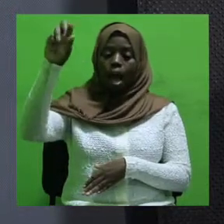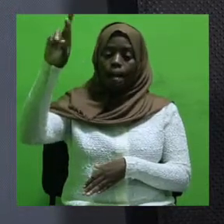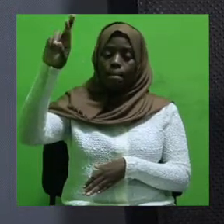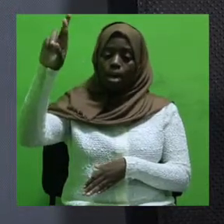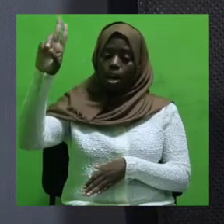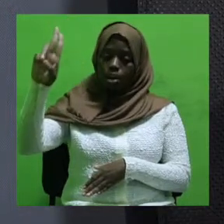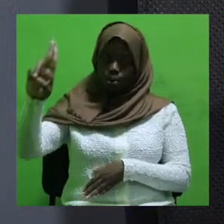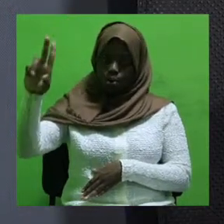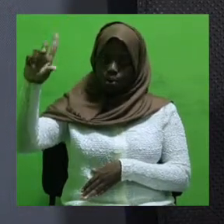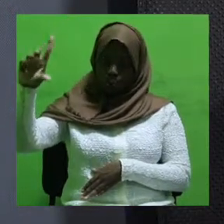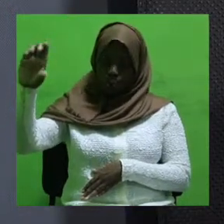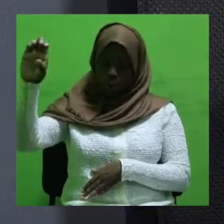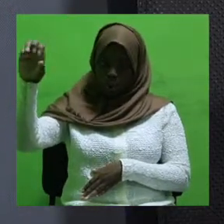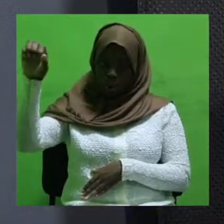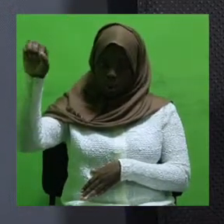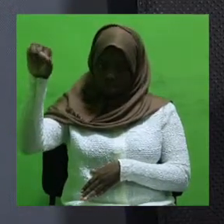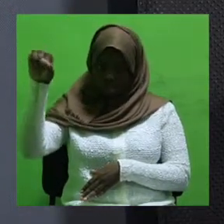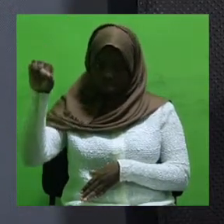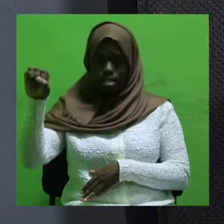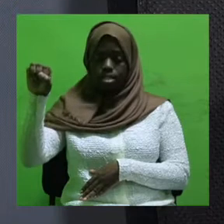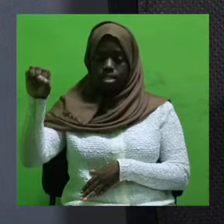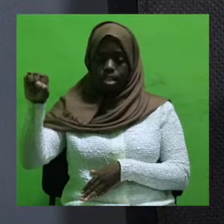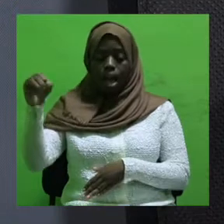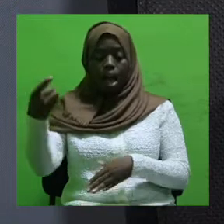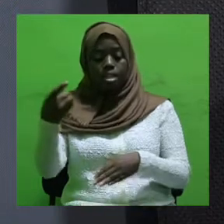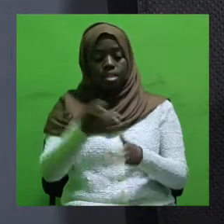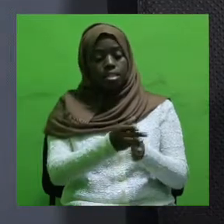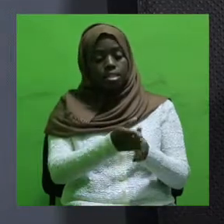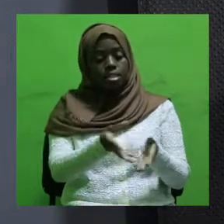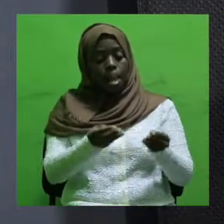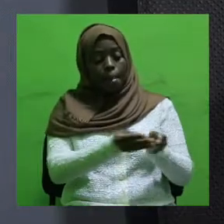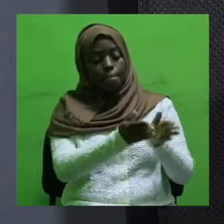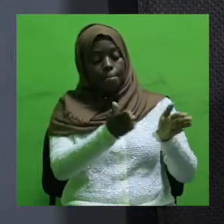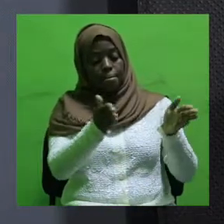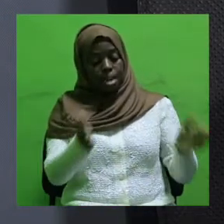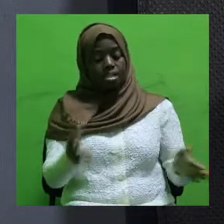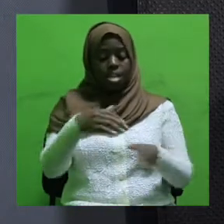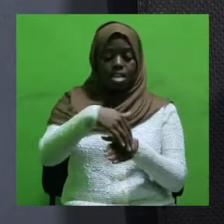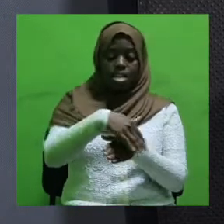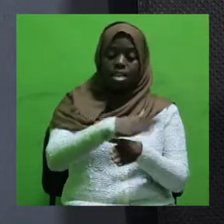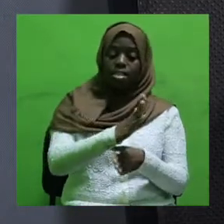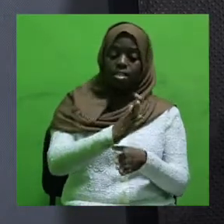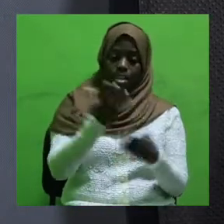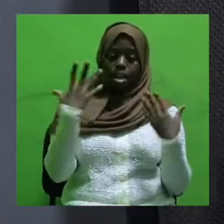glomerulus, that is also where ultrafiltration takes place, as it takes place inside the